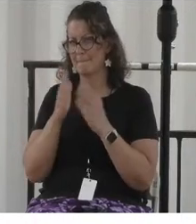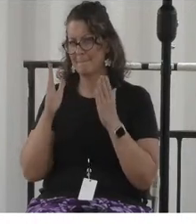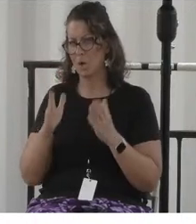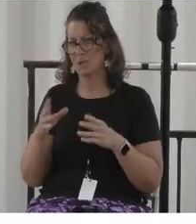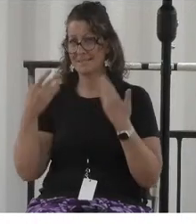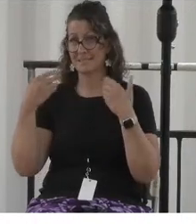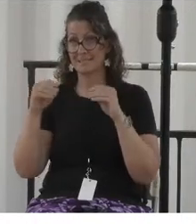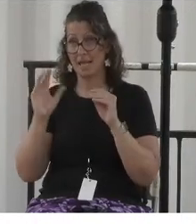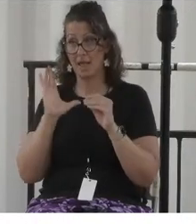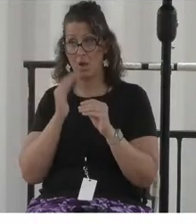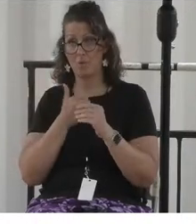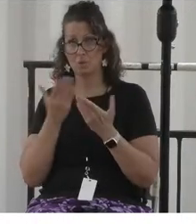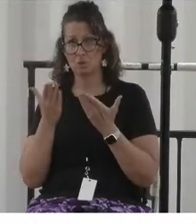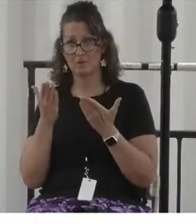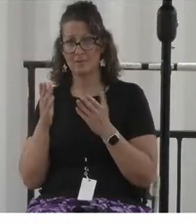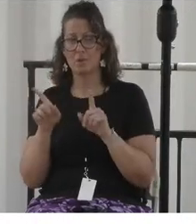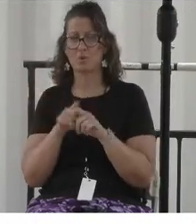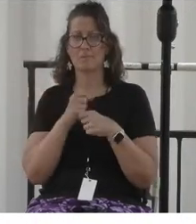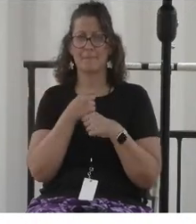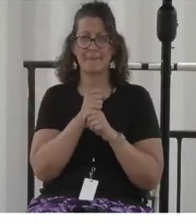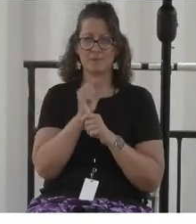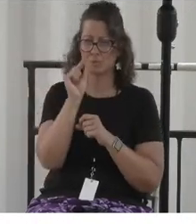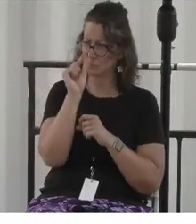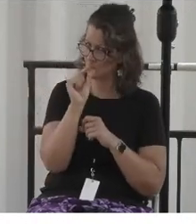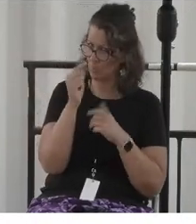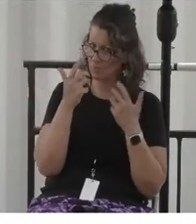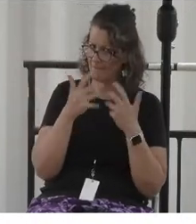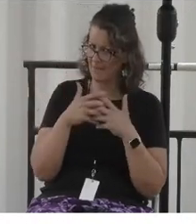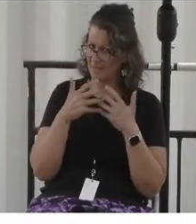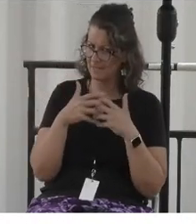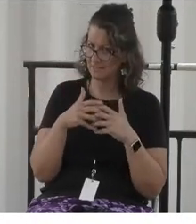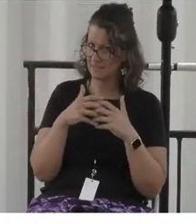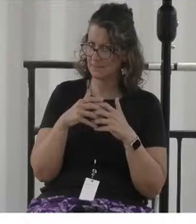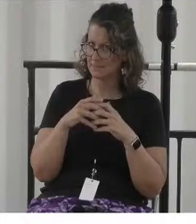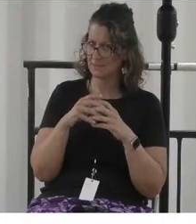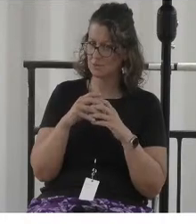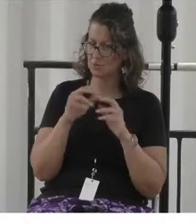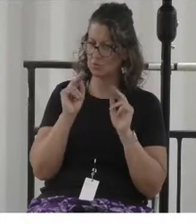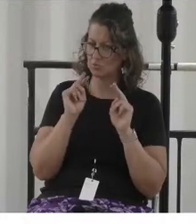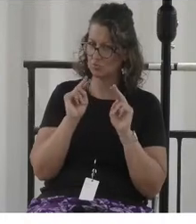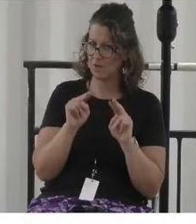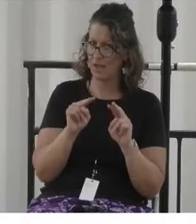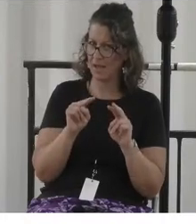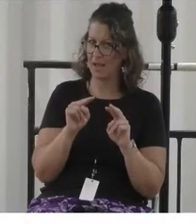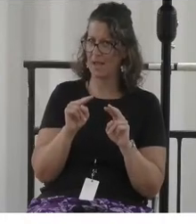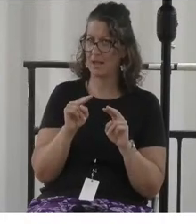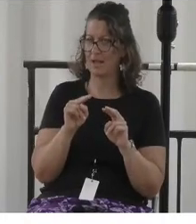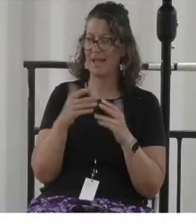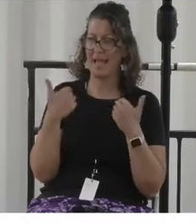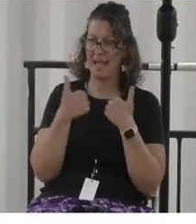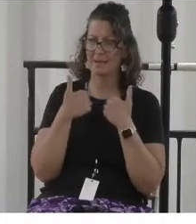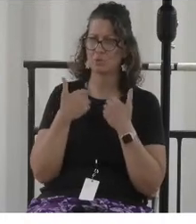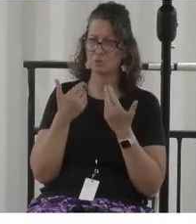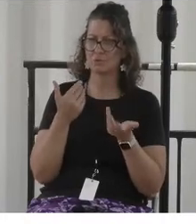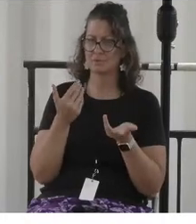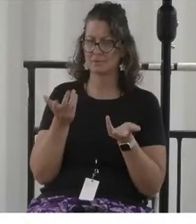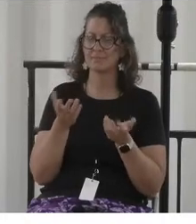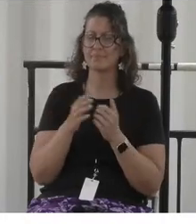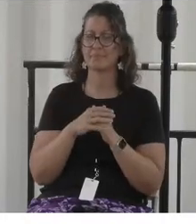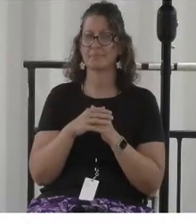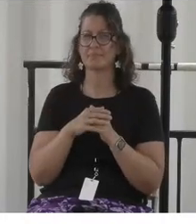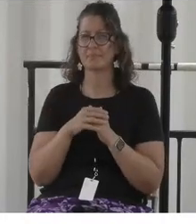also manufacture very small devices to be able to track, in this particular case,